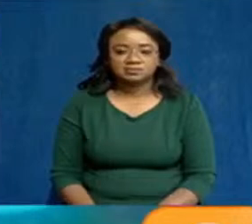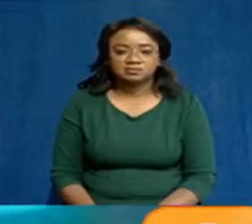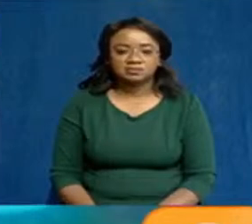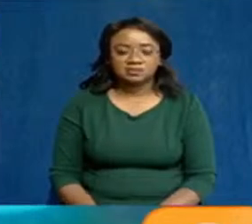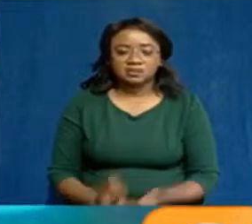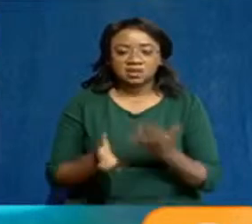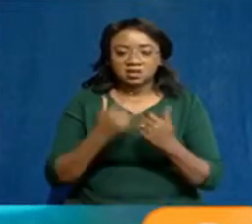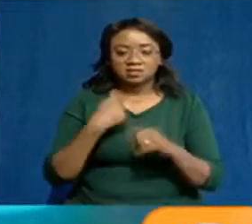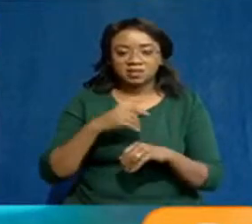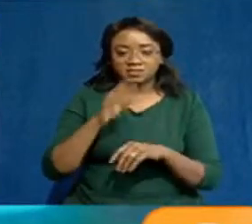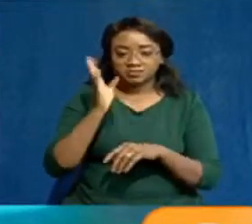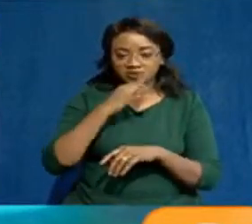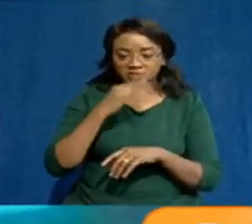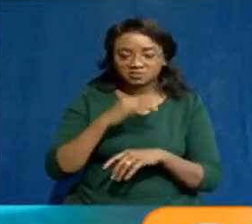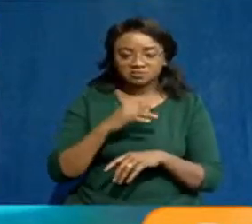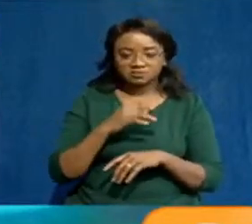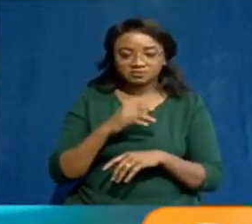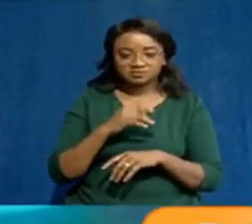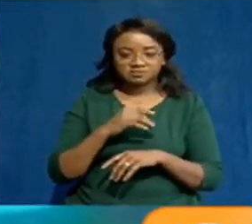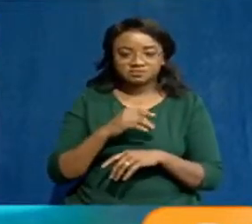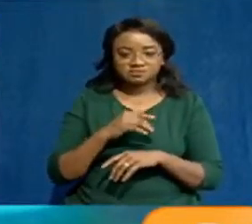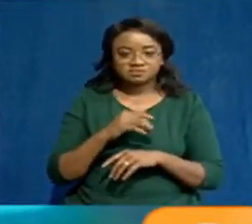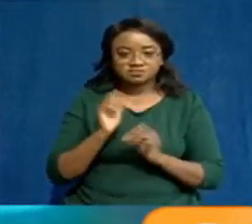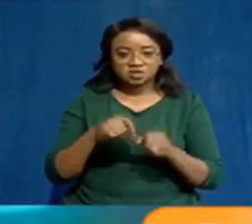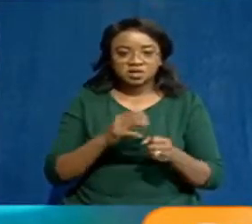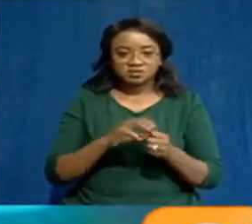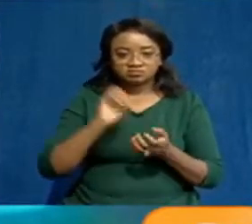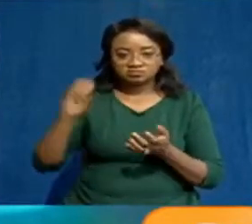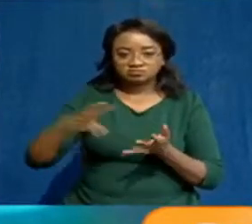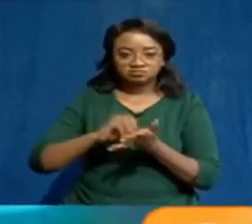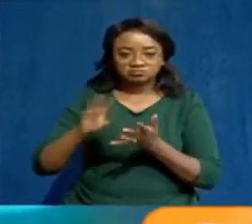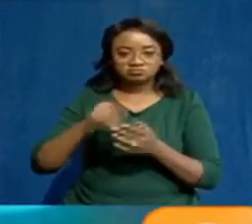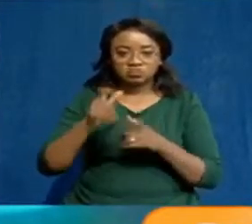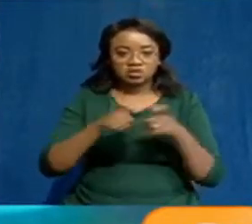And we will continue with this so that